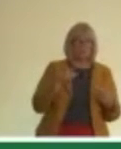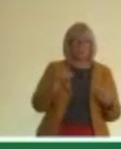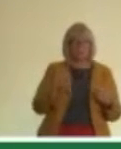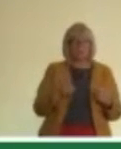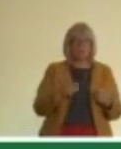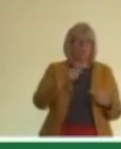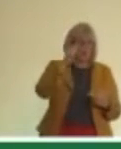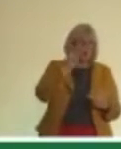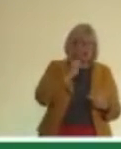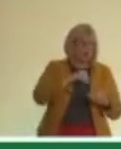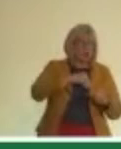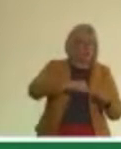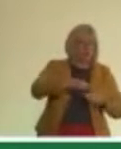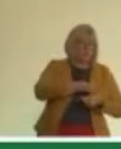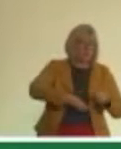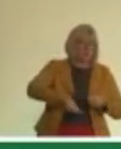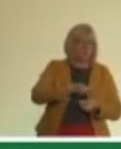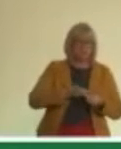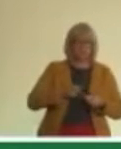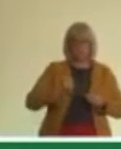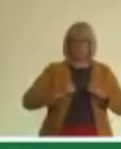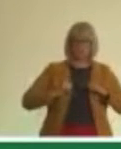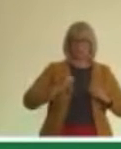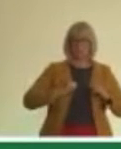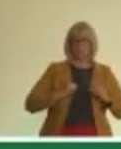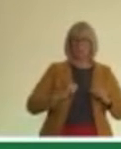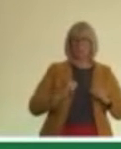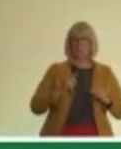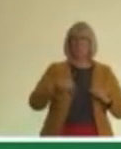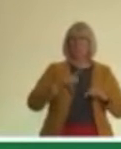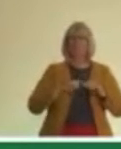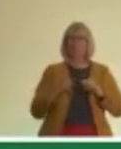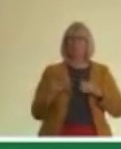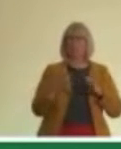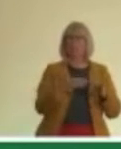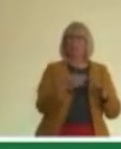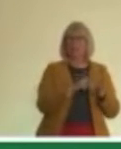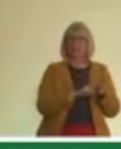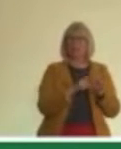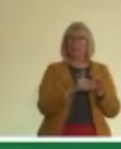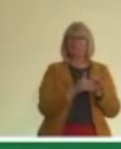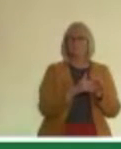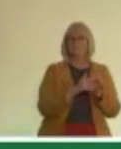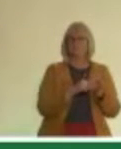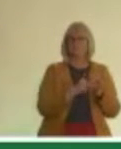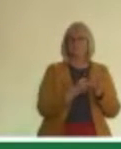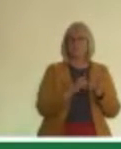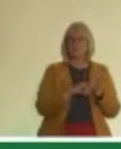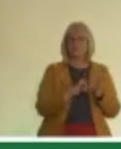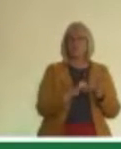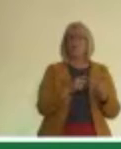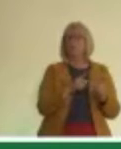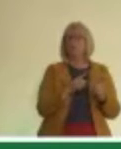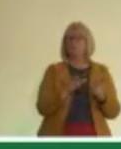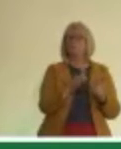with everything they do. And they've tried to claim that Liz Truss was some kind of diversion, but actually, she was the inevitable conclusion of a